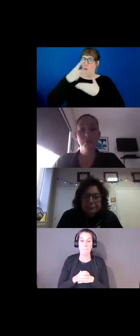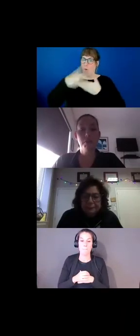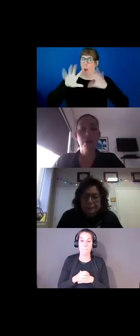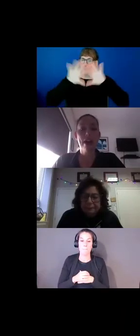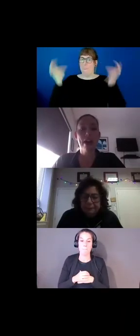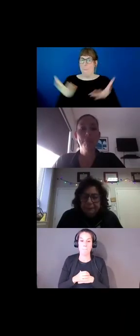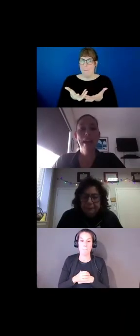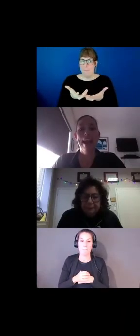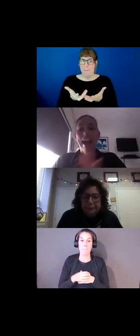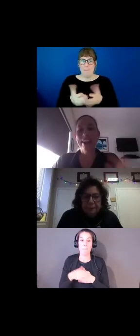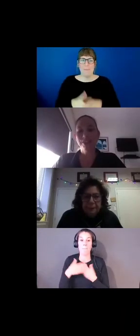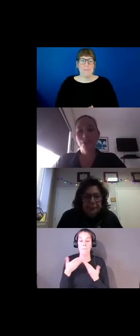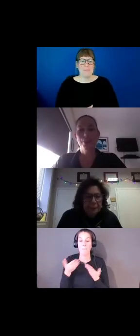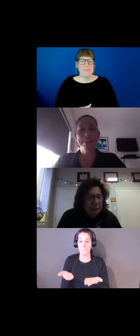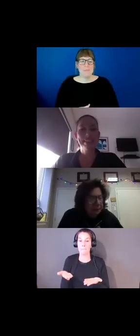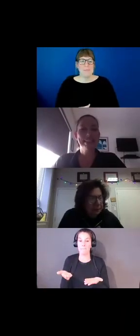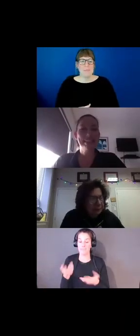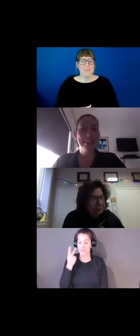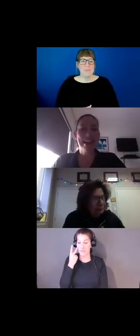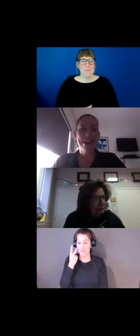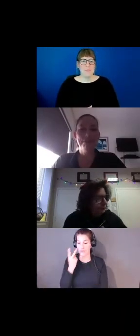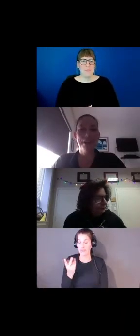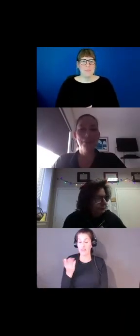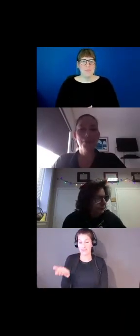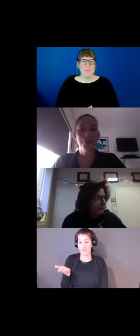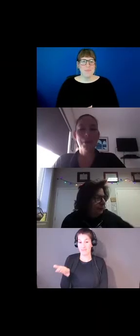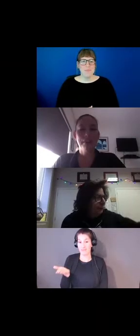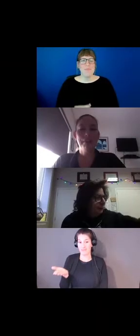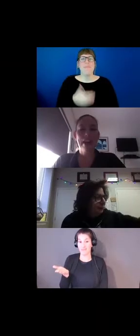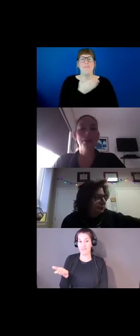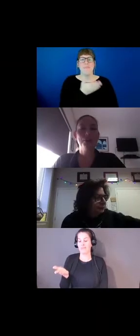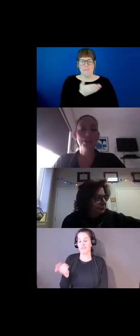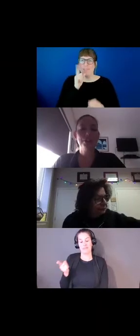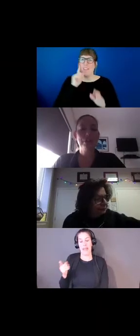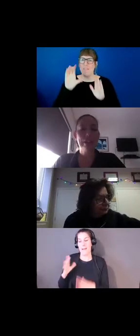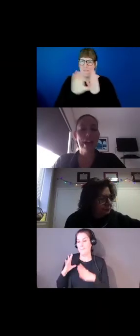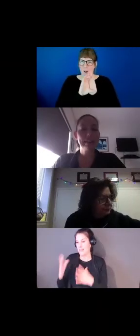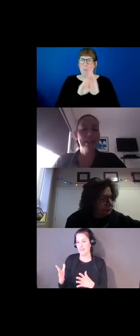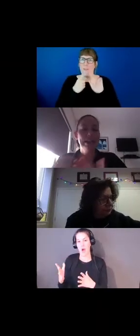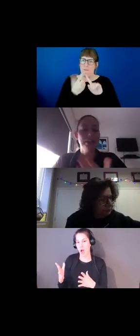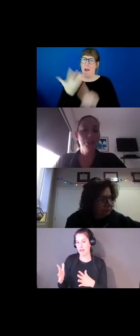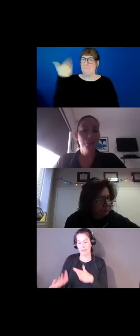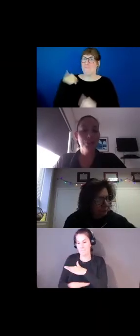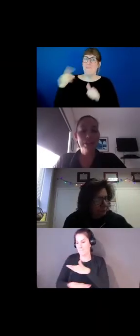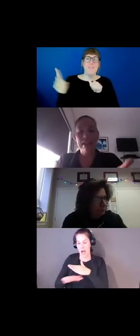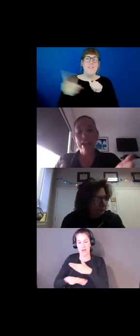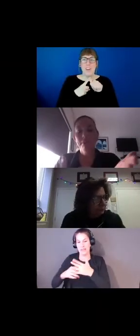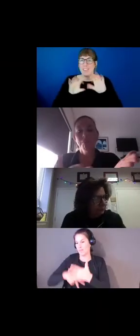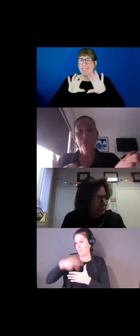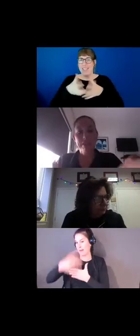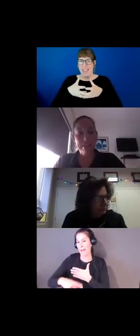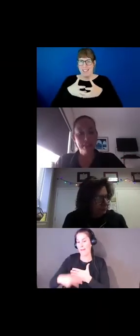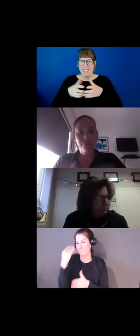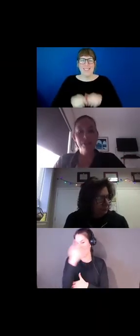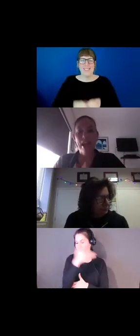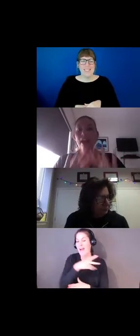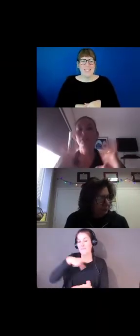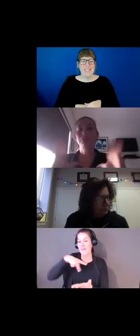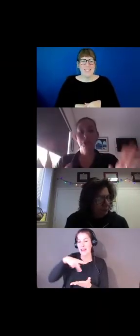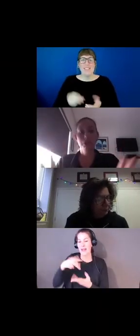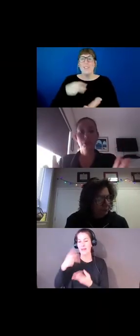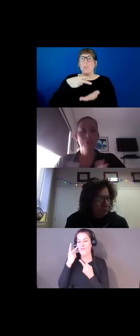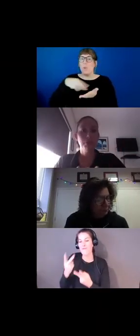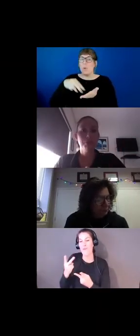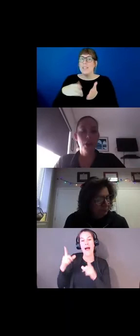Dreams program. And so this is a photo of that original class. You'll notice that the dancers